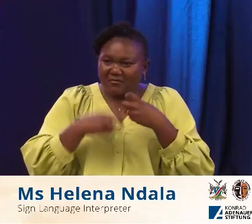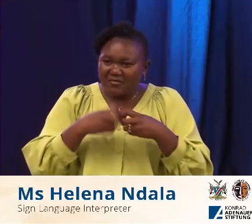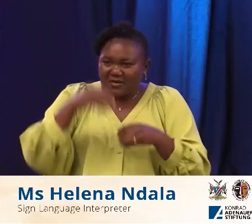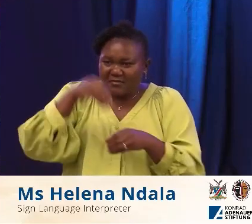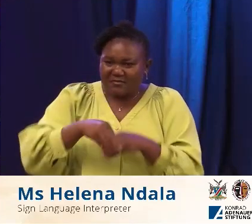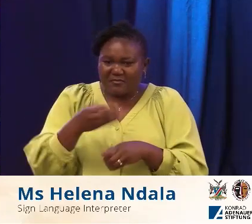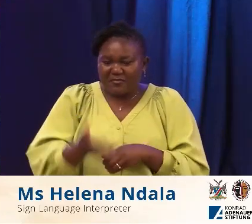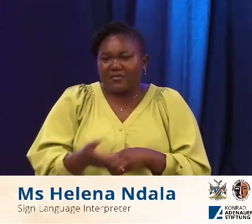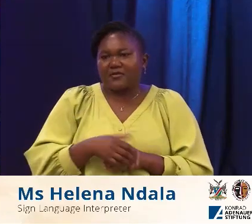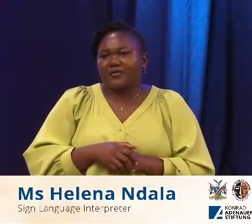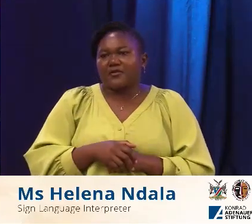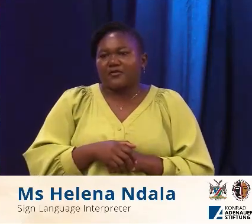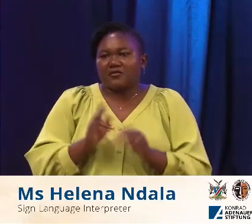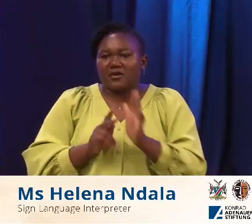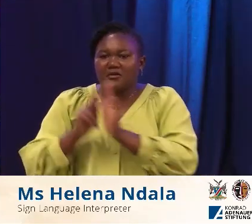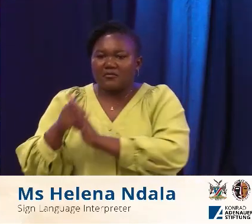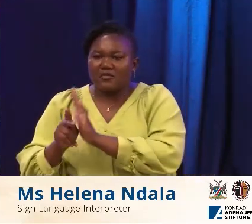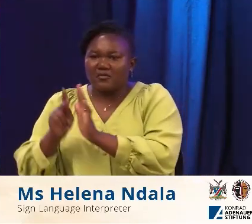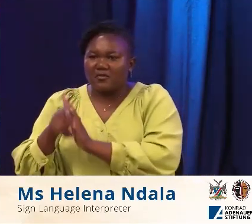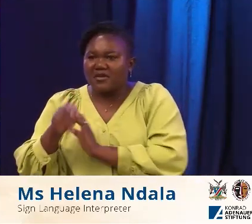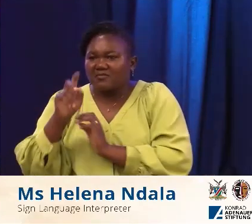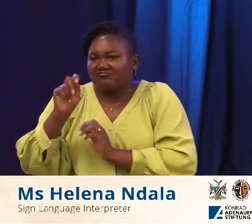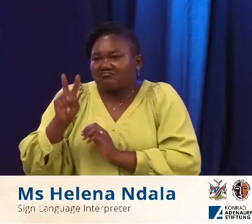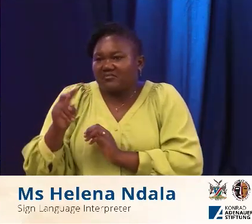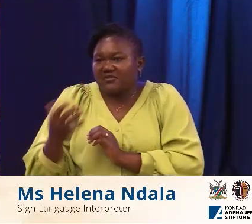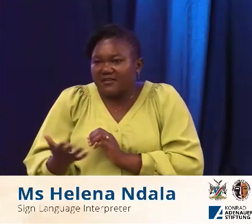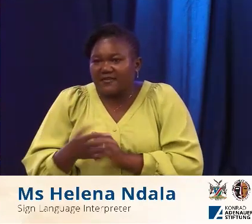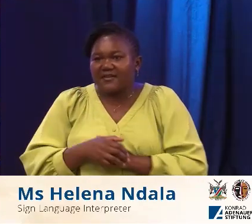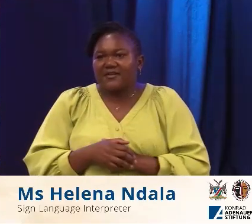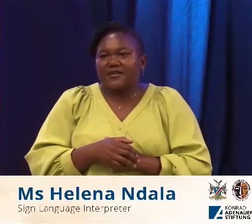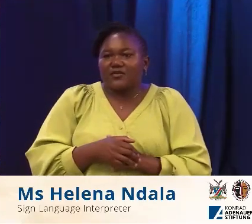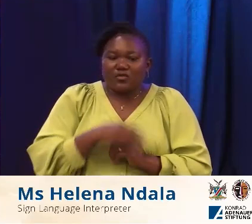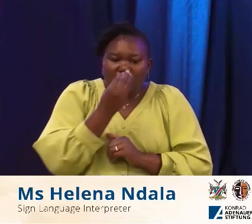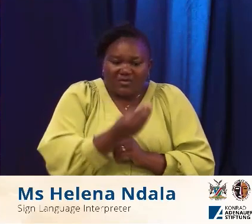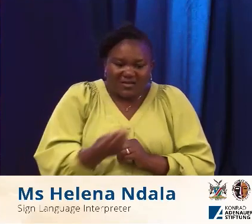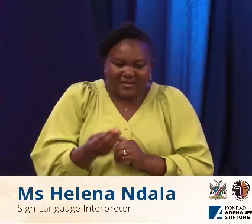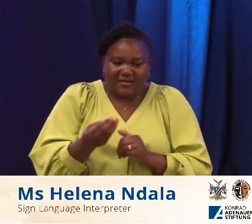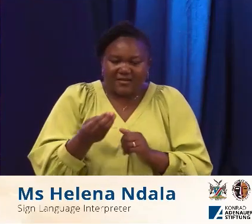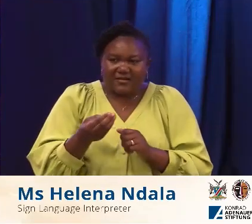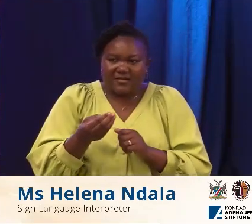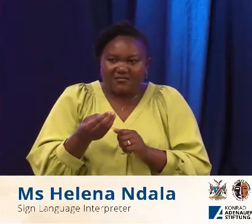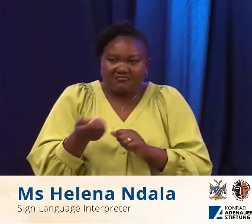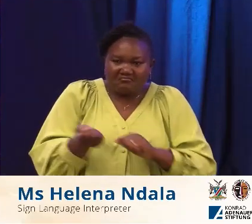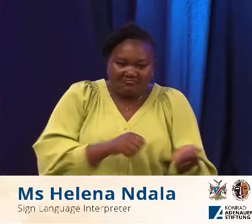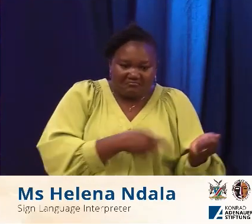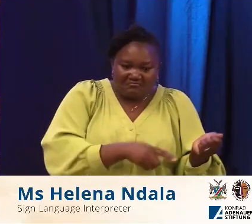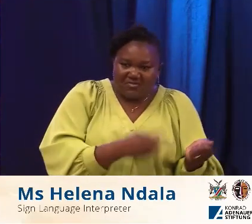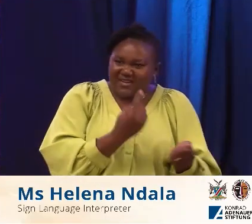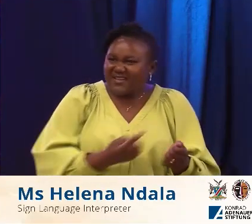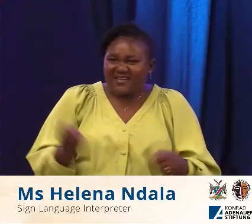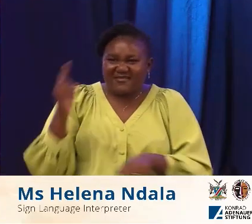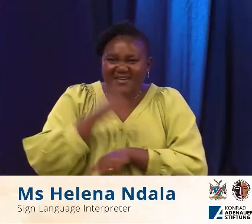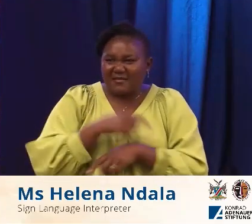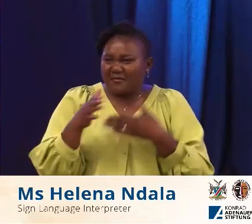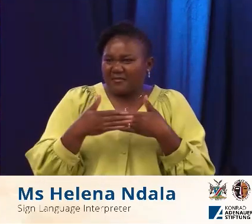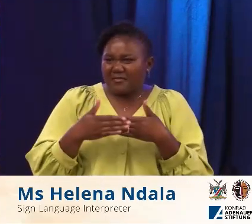newspapers or reported on TV. GBV, child rape, happens almost every day. And these are